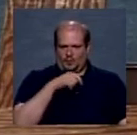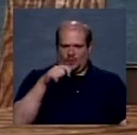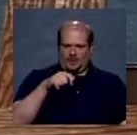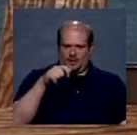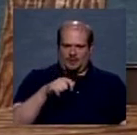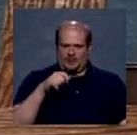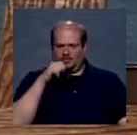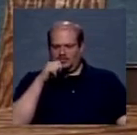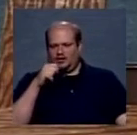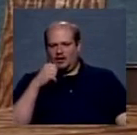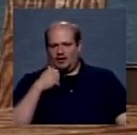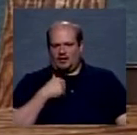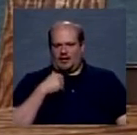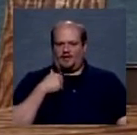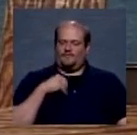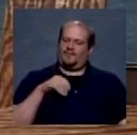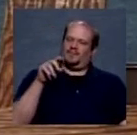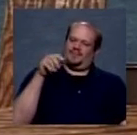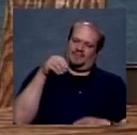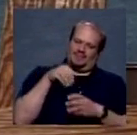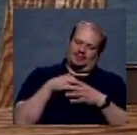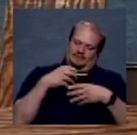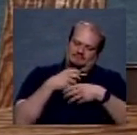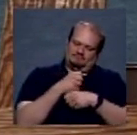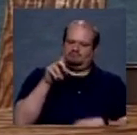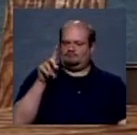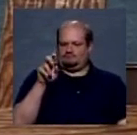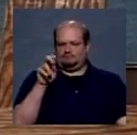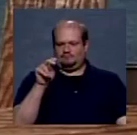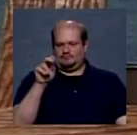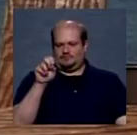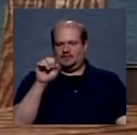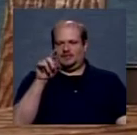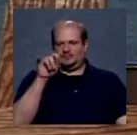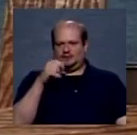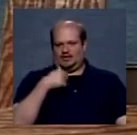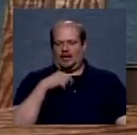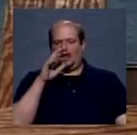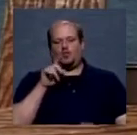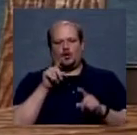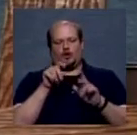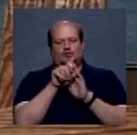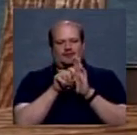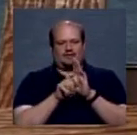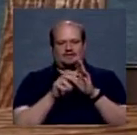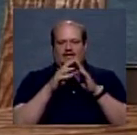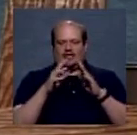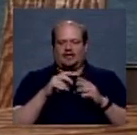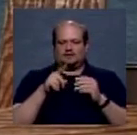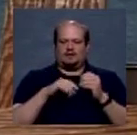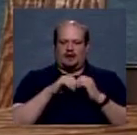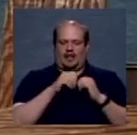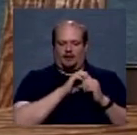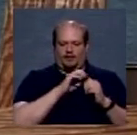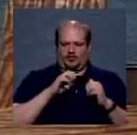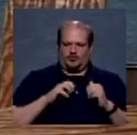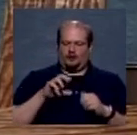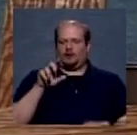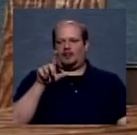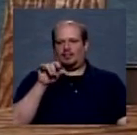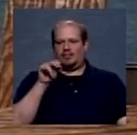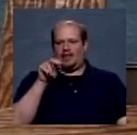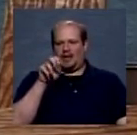you're not going to have the density, then I'll be out to the State House about how the congressional lines will